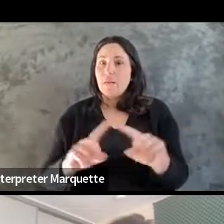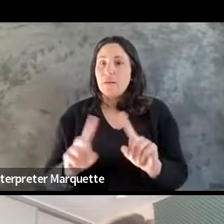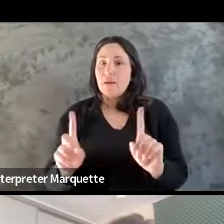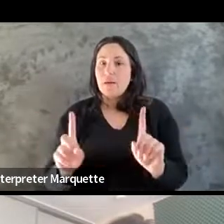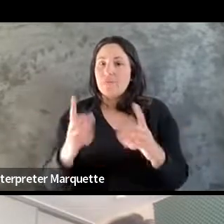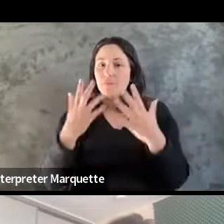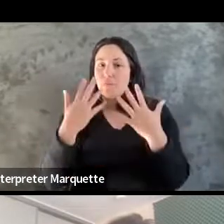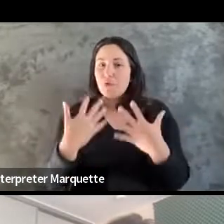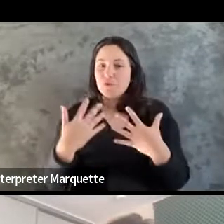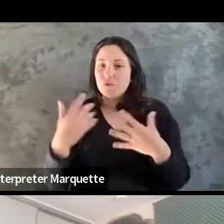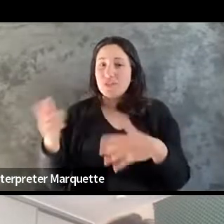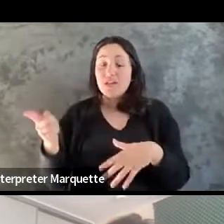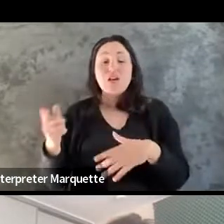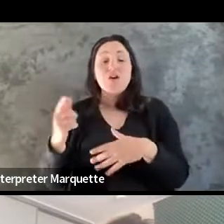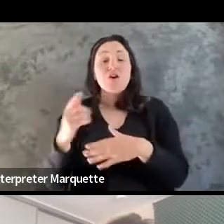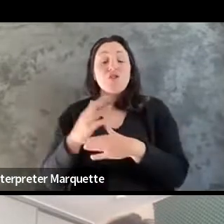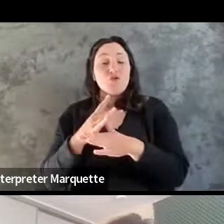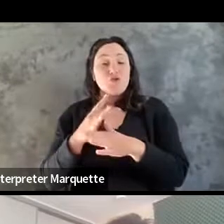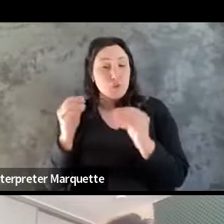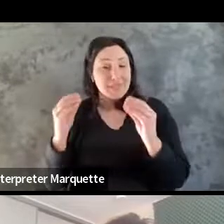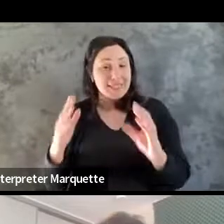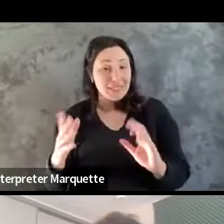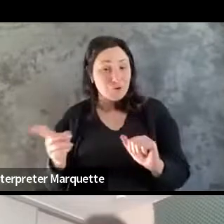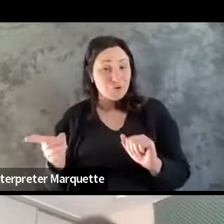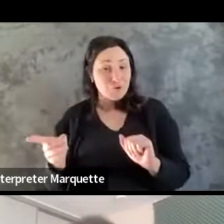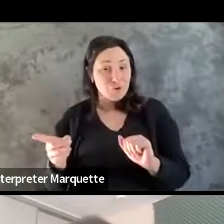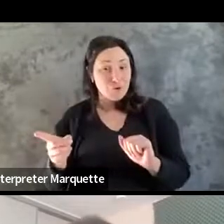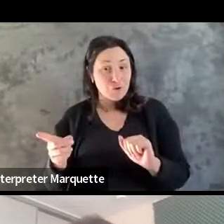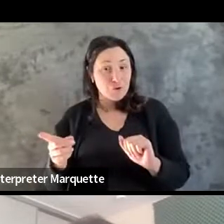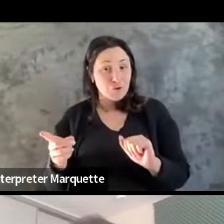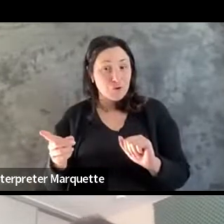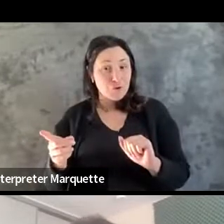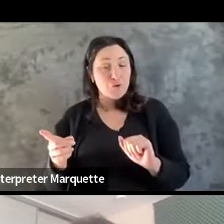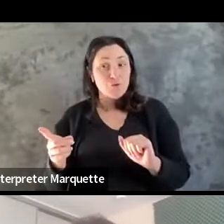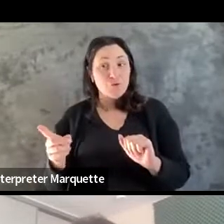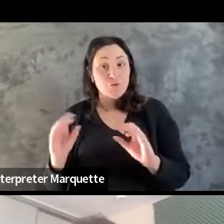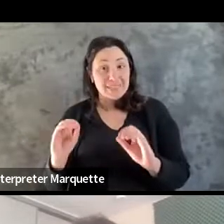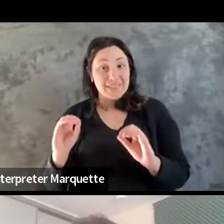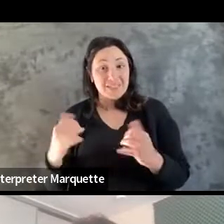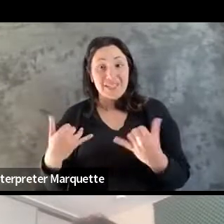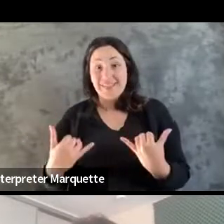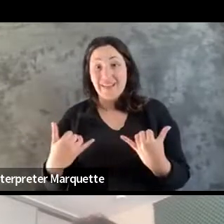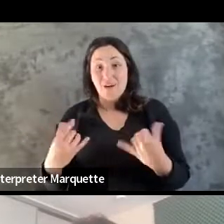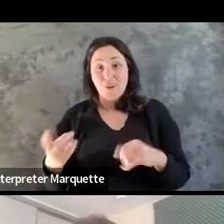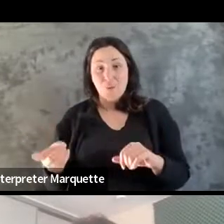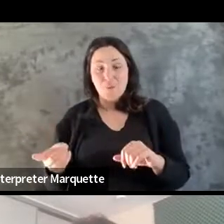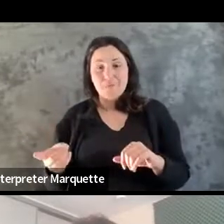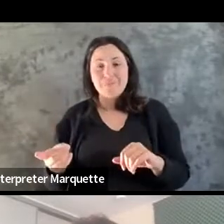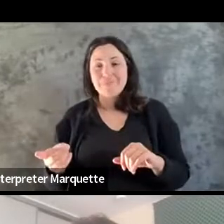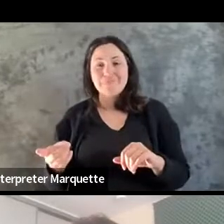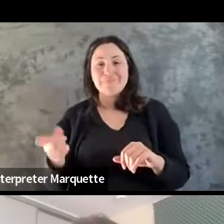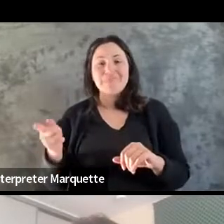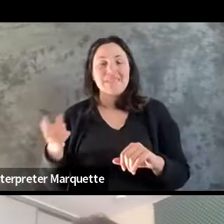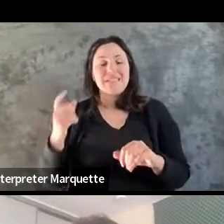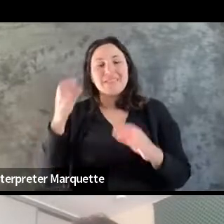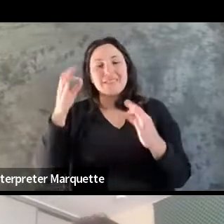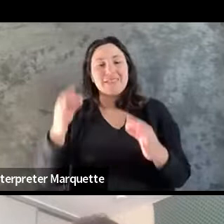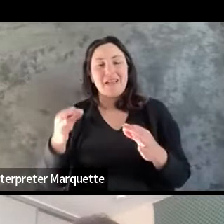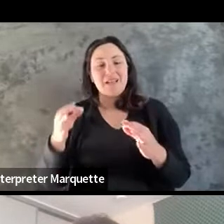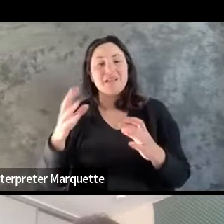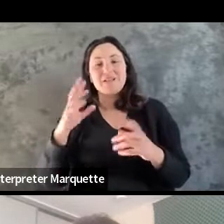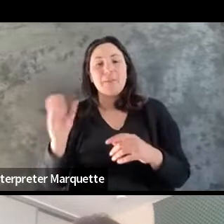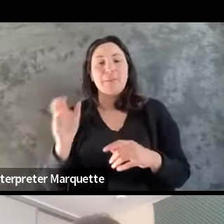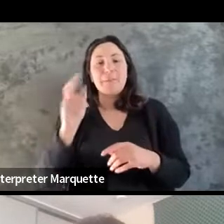the German teacher who is currently at San Diego High has selected to return